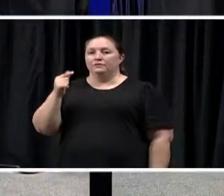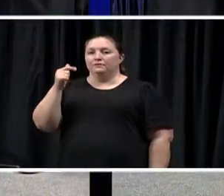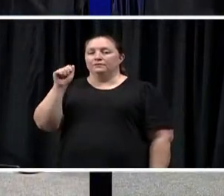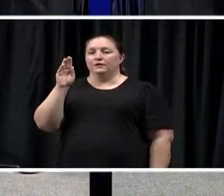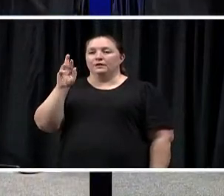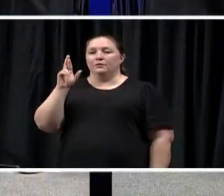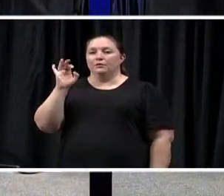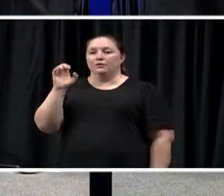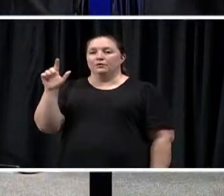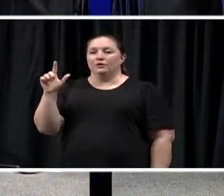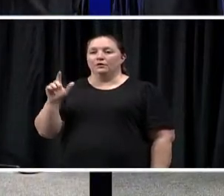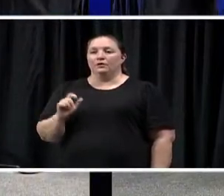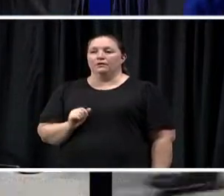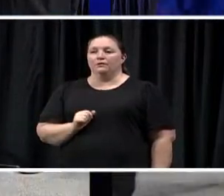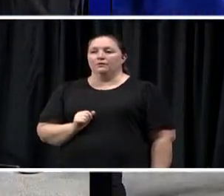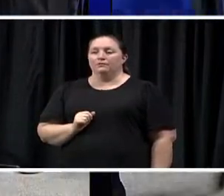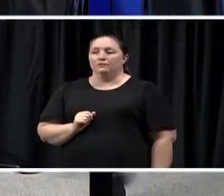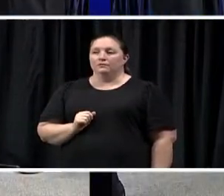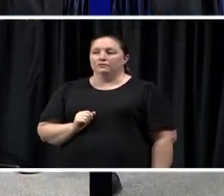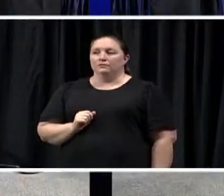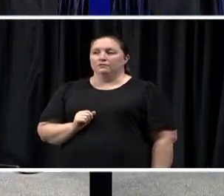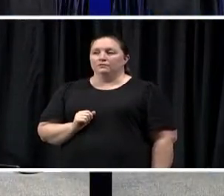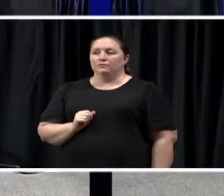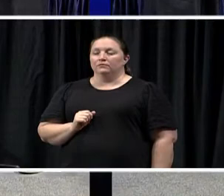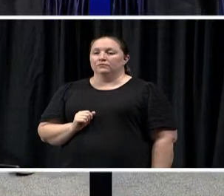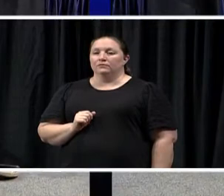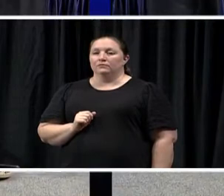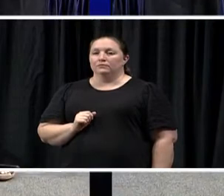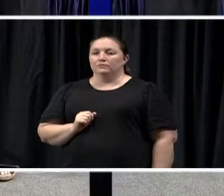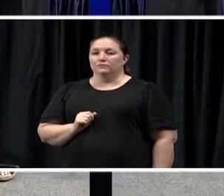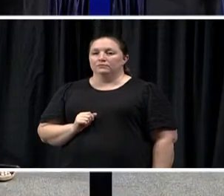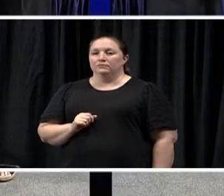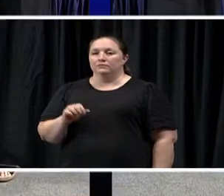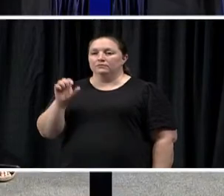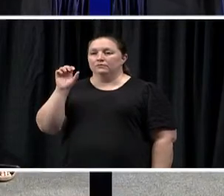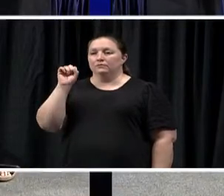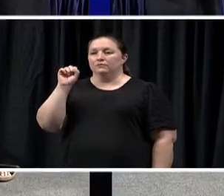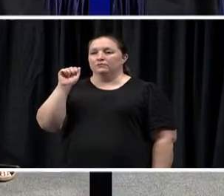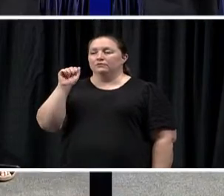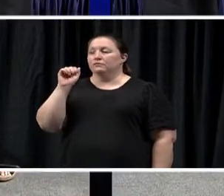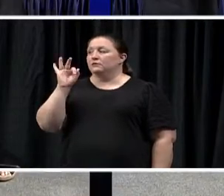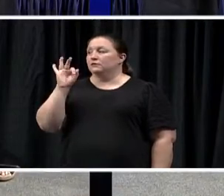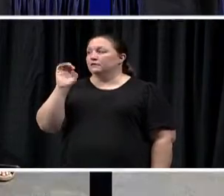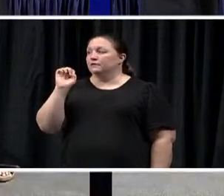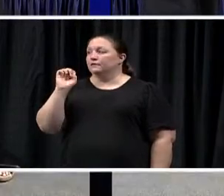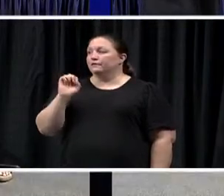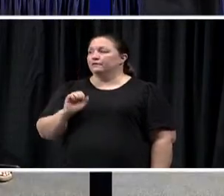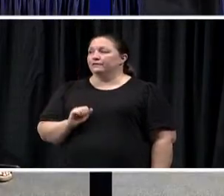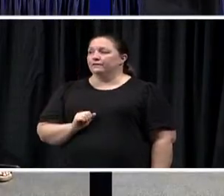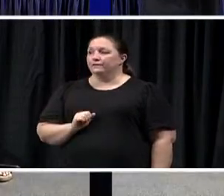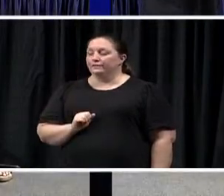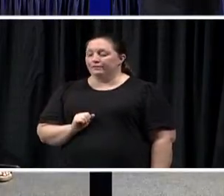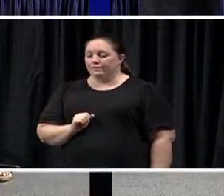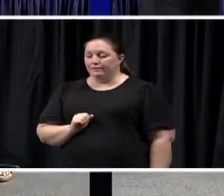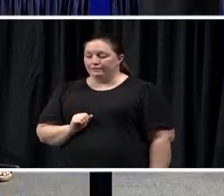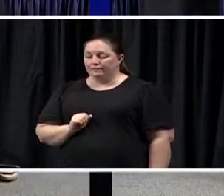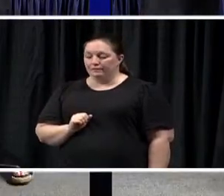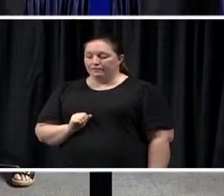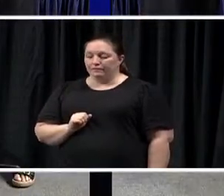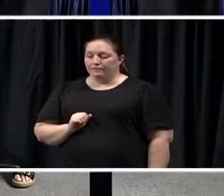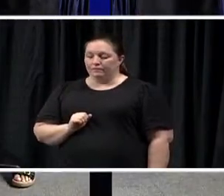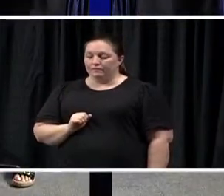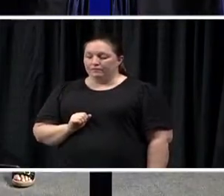Gabrielle Angelia Grace Flora. Saif Ahmed Deroni.